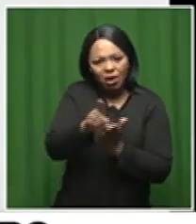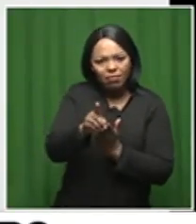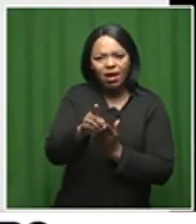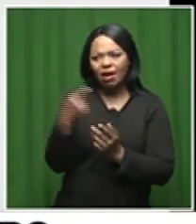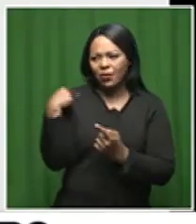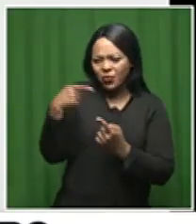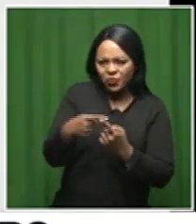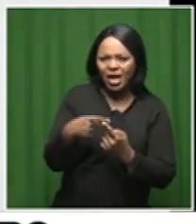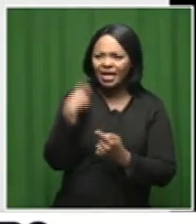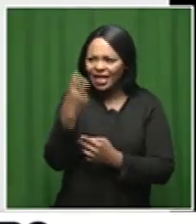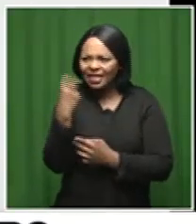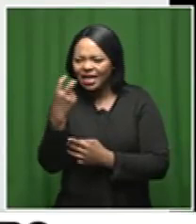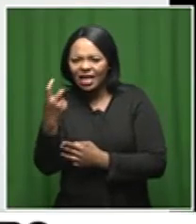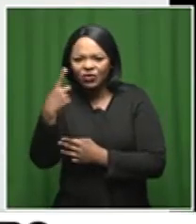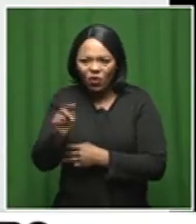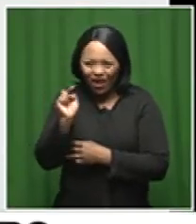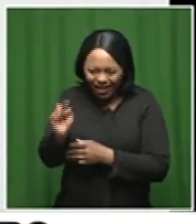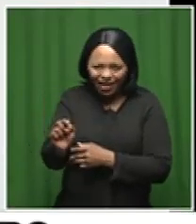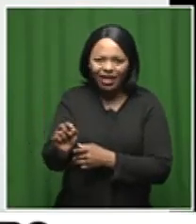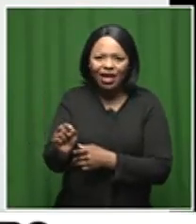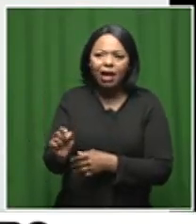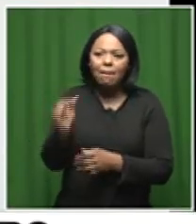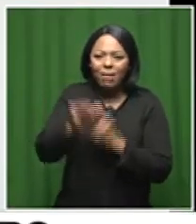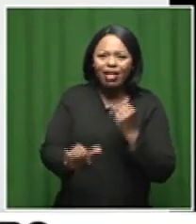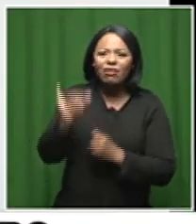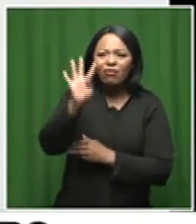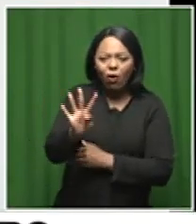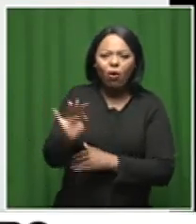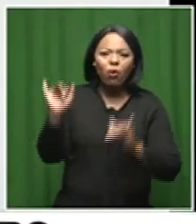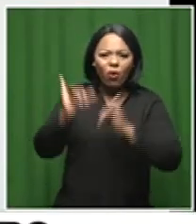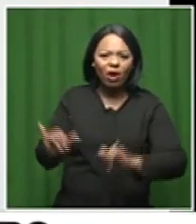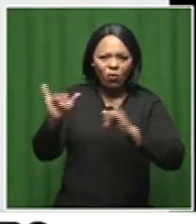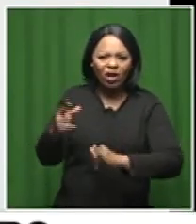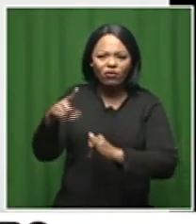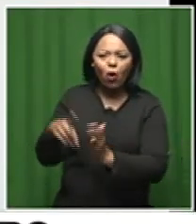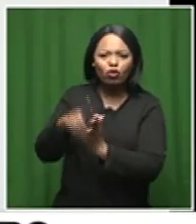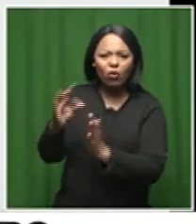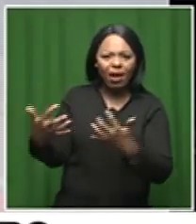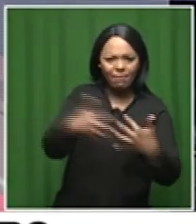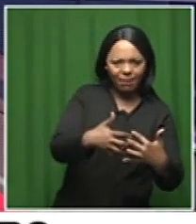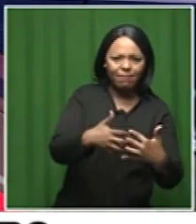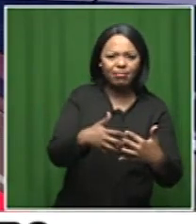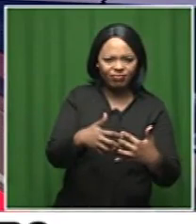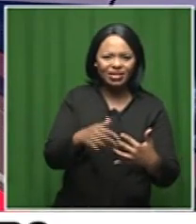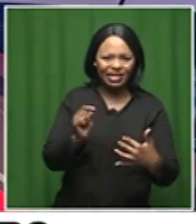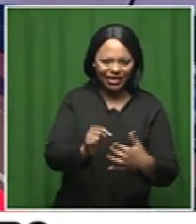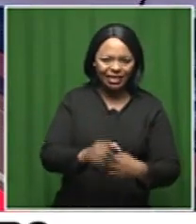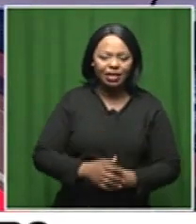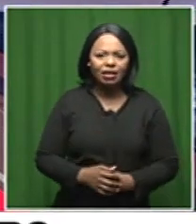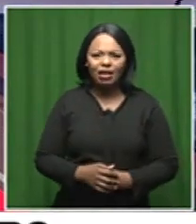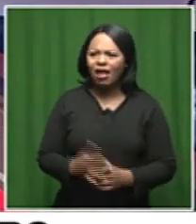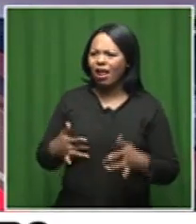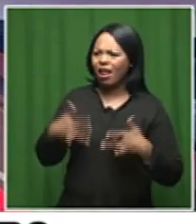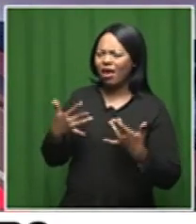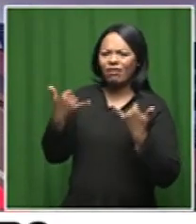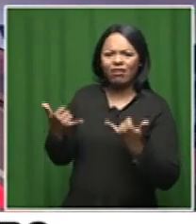April. So we're now in the 4th month of waiting for our match. And lastly, what does her life look like